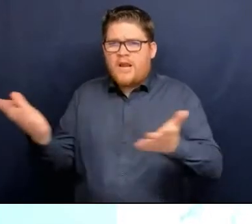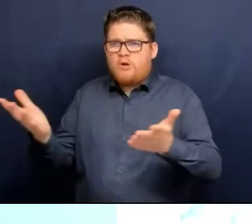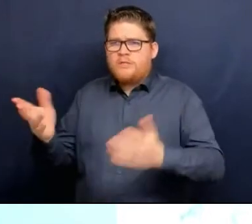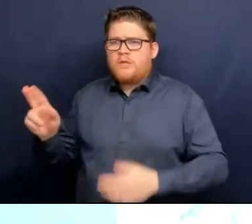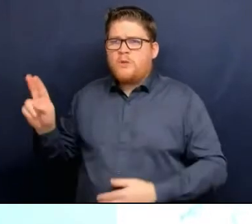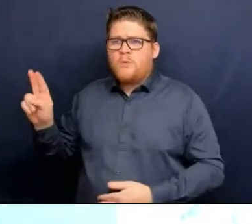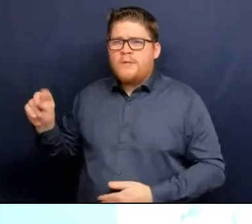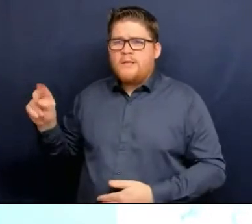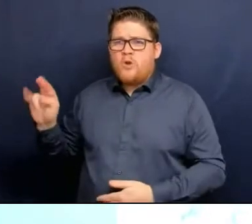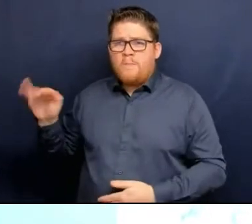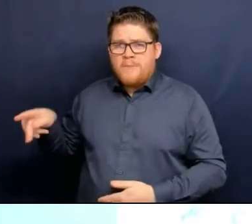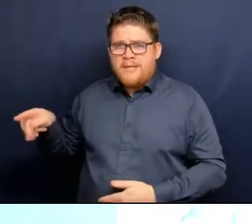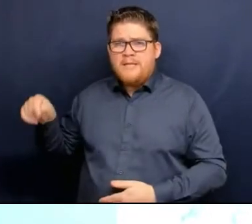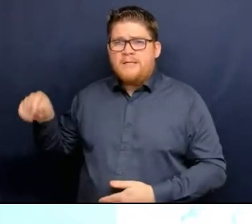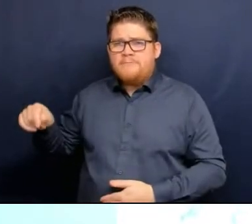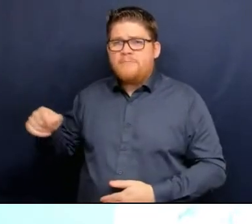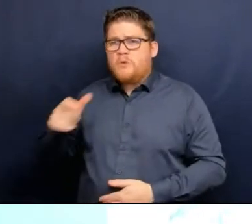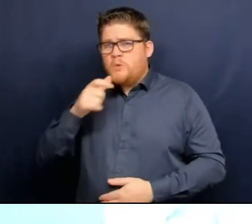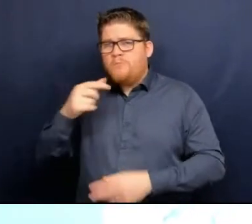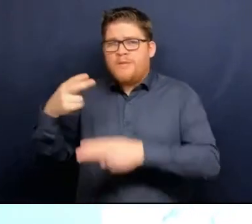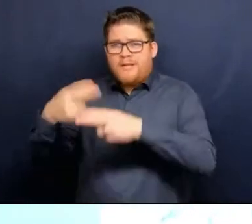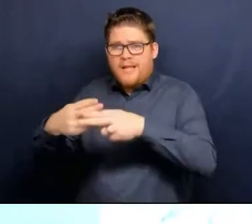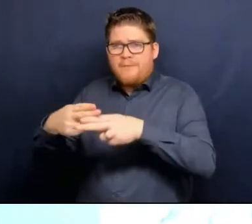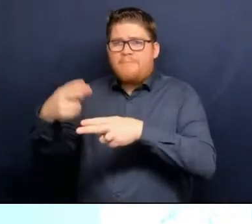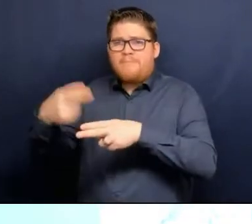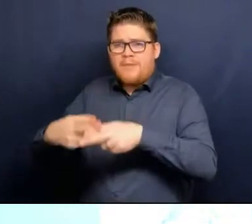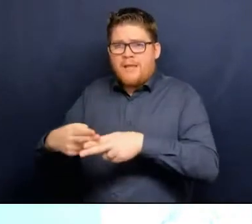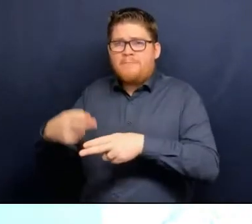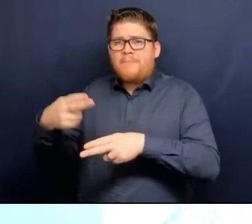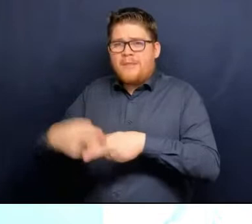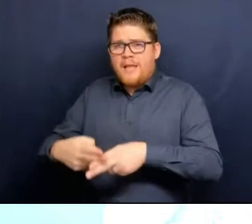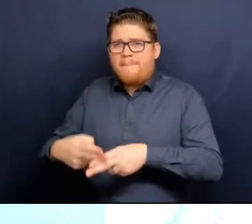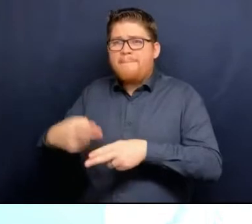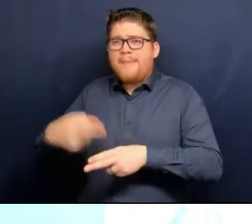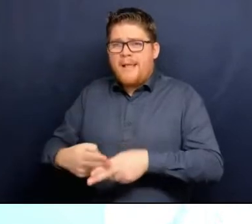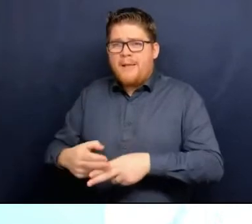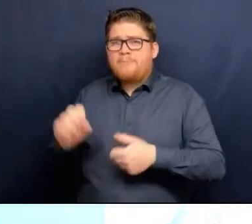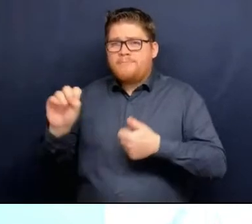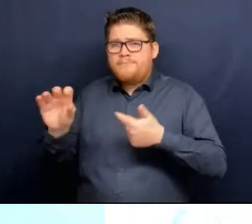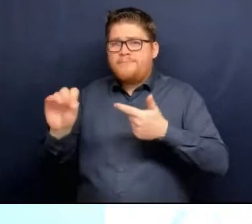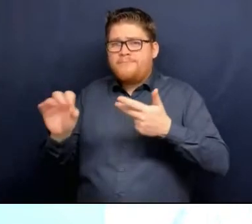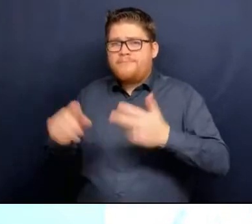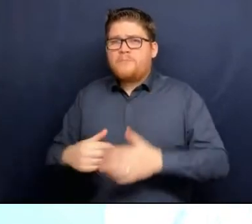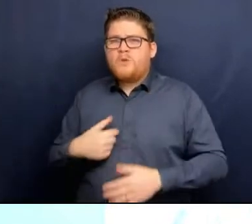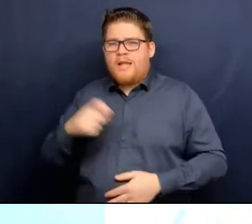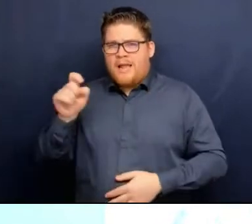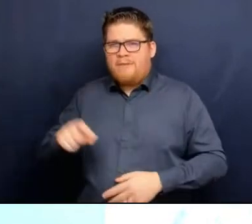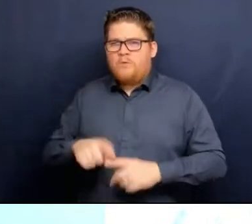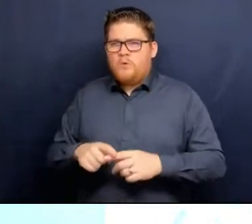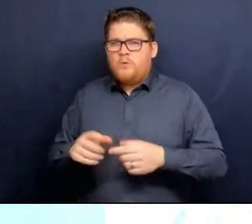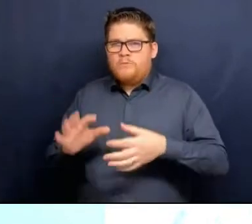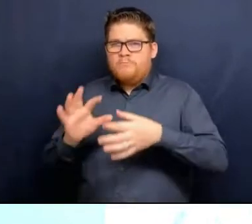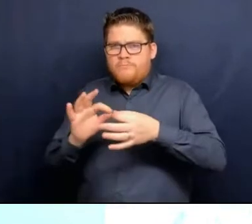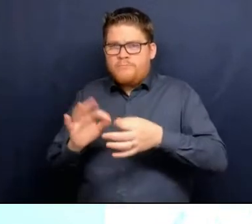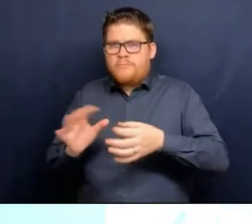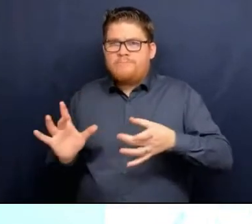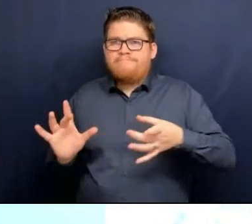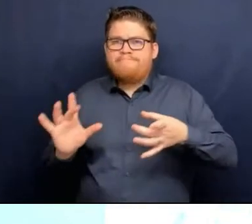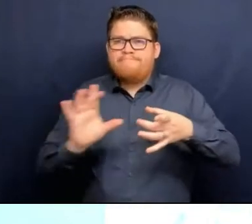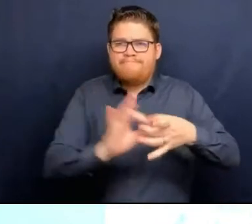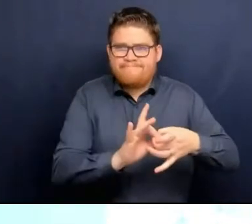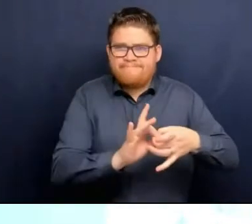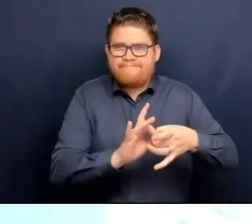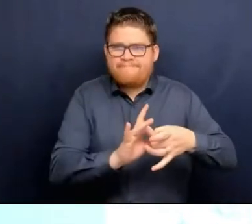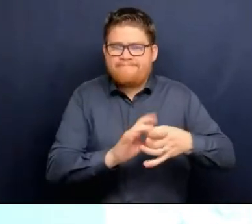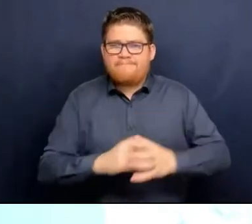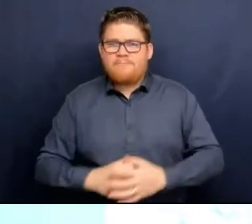put in every minister's mandate letter the need to address reconciliation in a meaningful way, the person who supported this and driven this from ever since